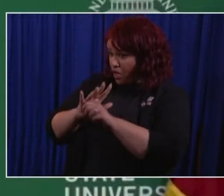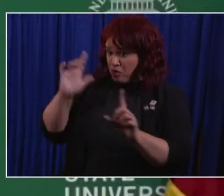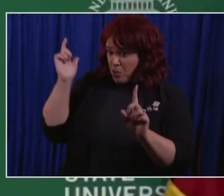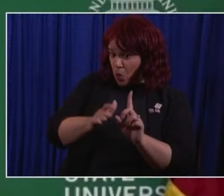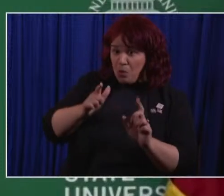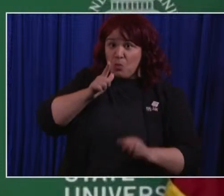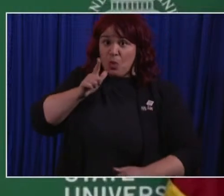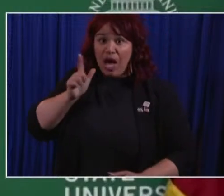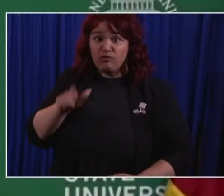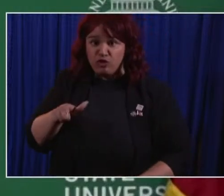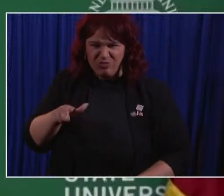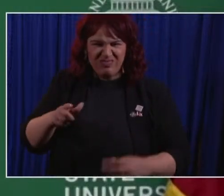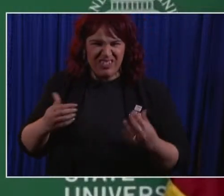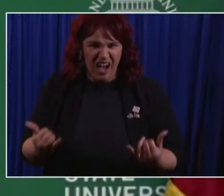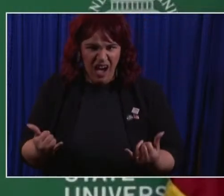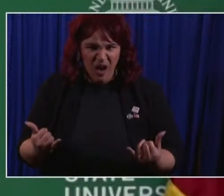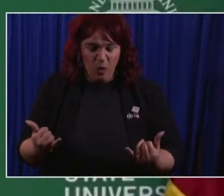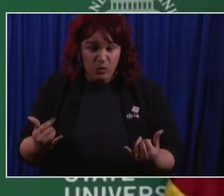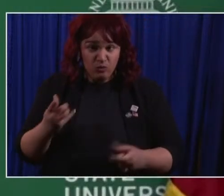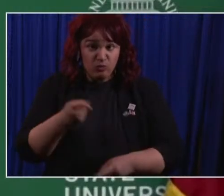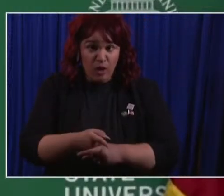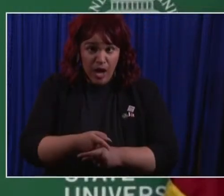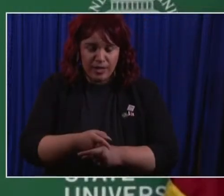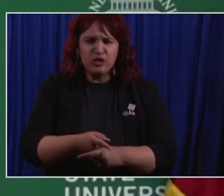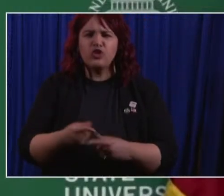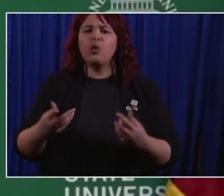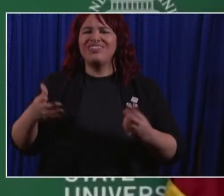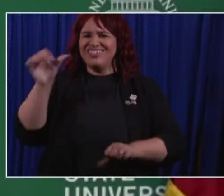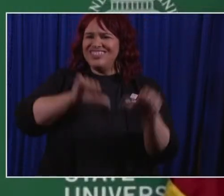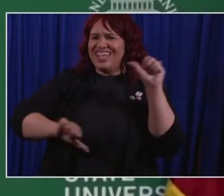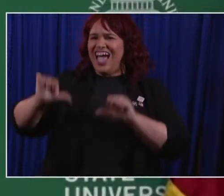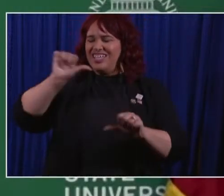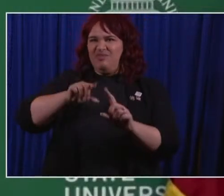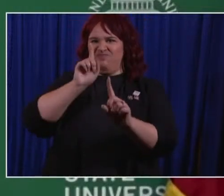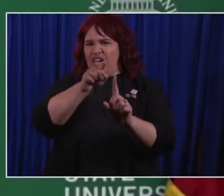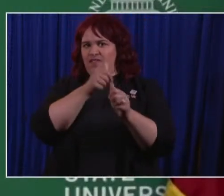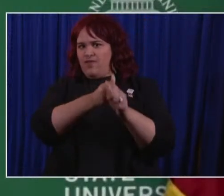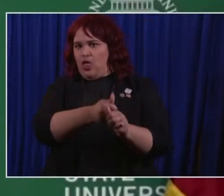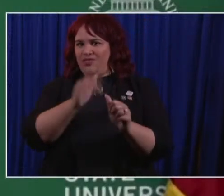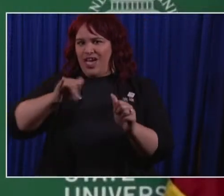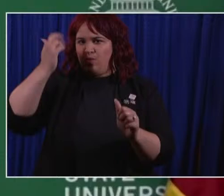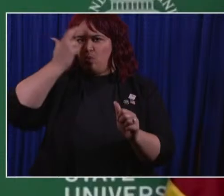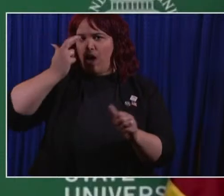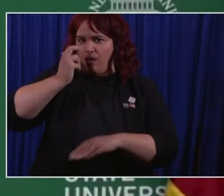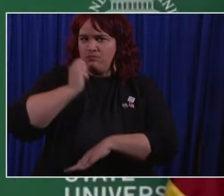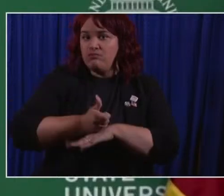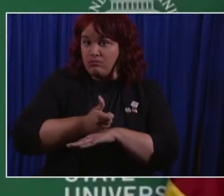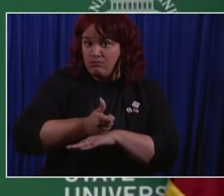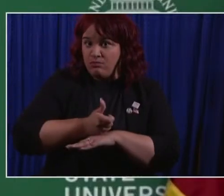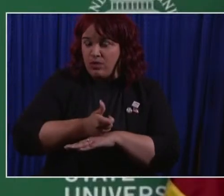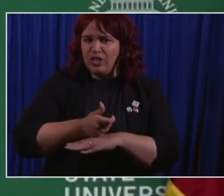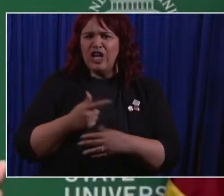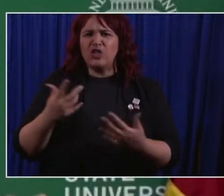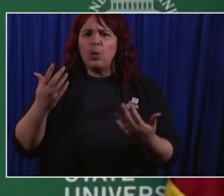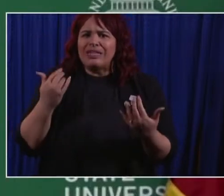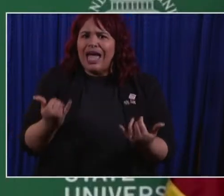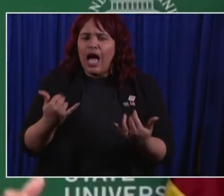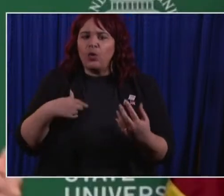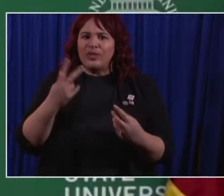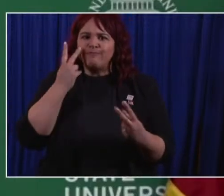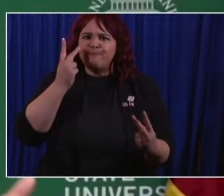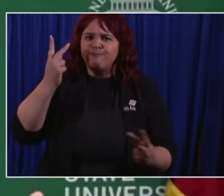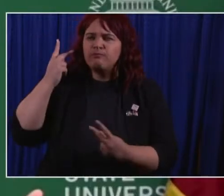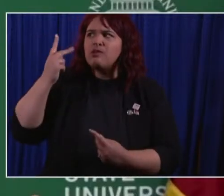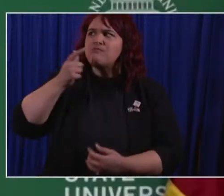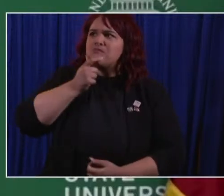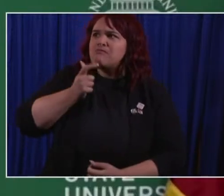an adult should be quarantined for 2 weeks or whatever if they actually have got the second shot and it's waited 2 weeks and they're